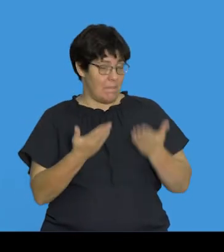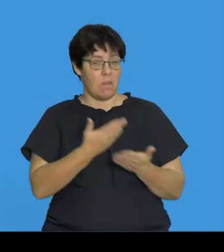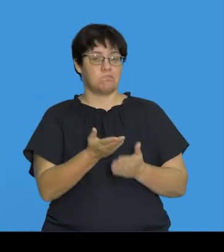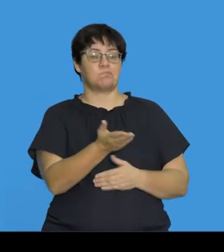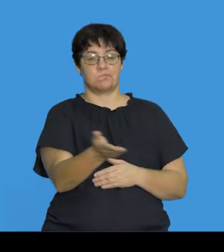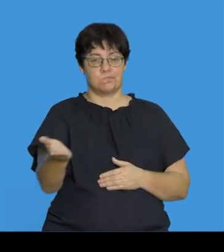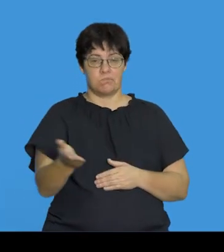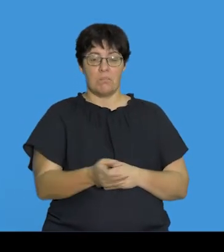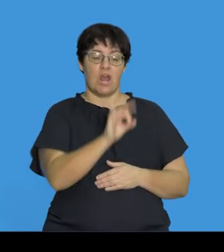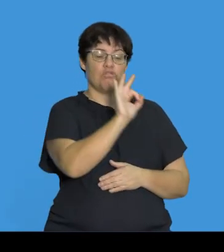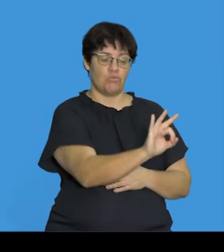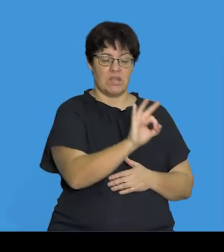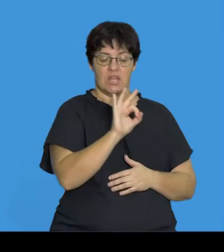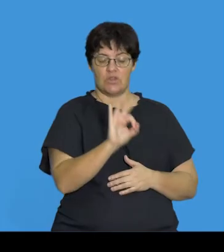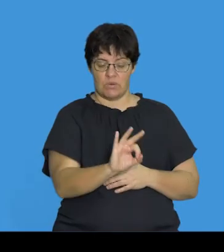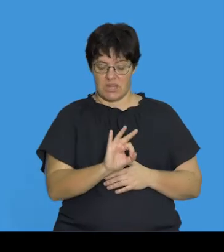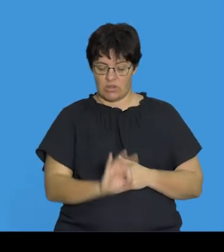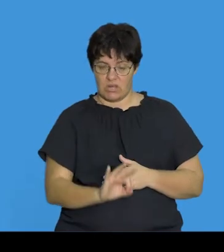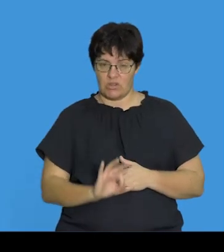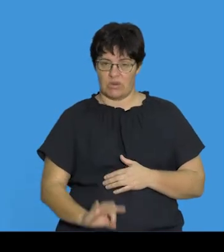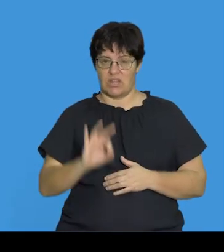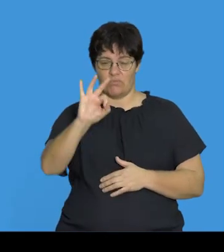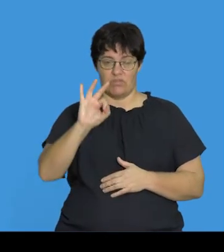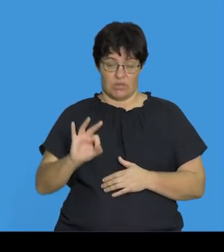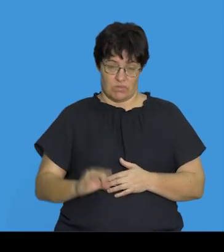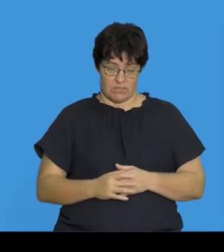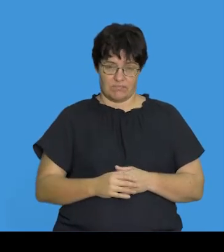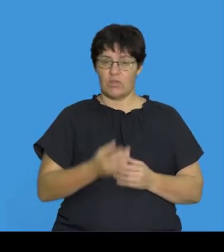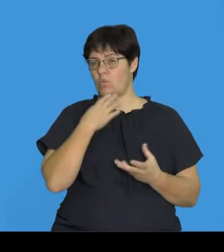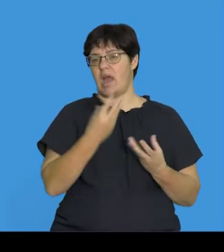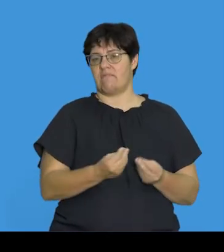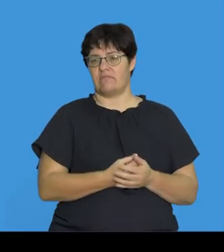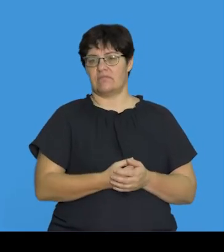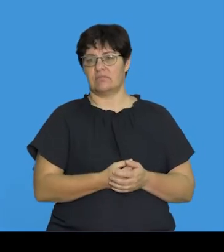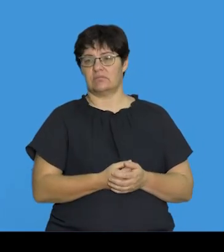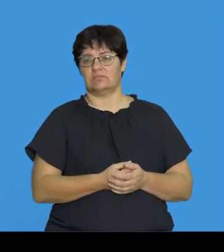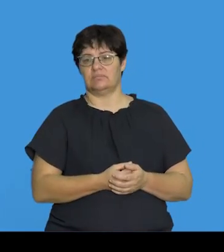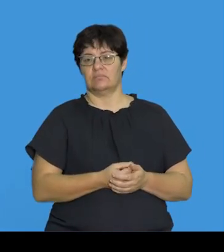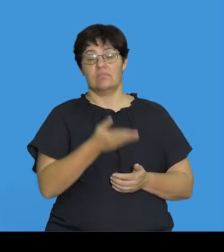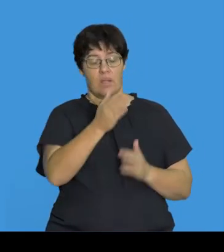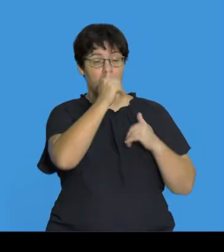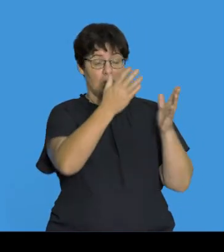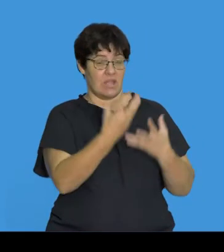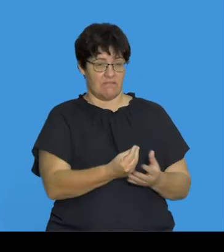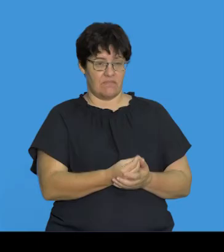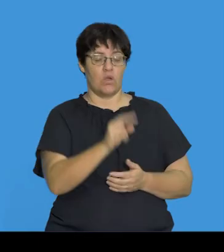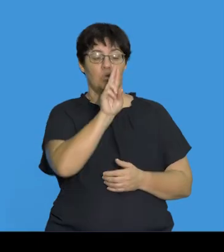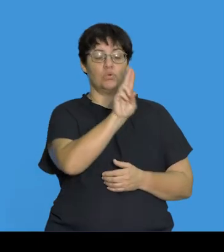using 3 possible letters. So if you look at it, you've got, in this box, you've